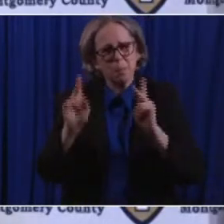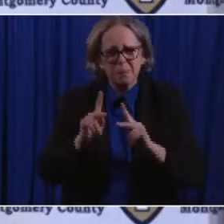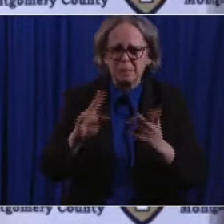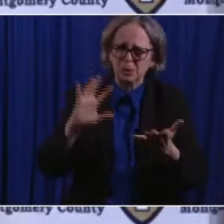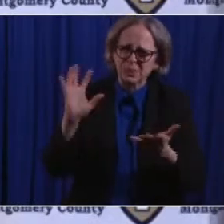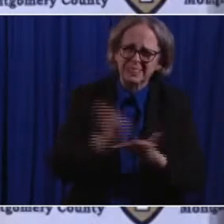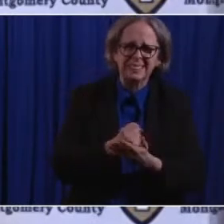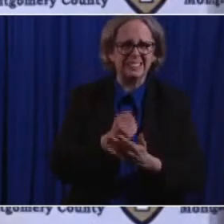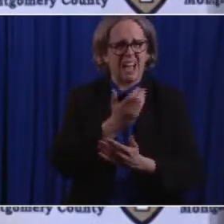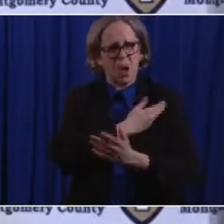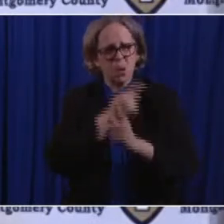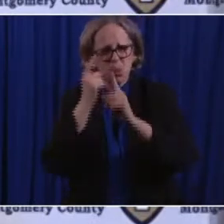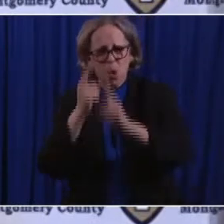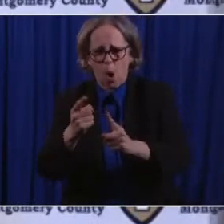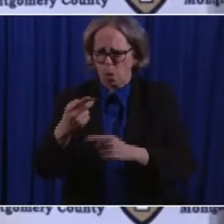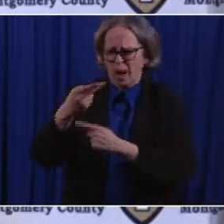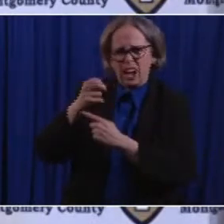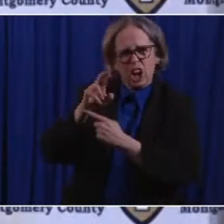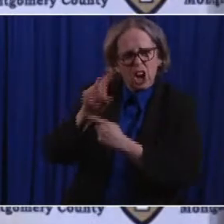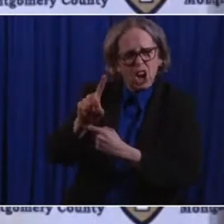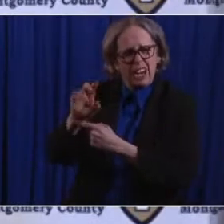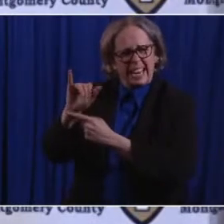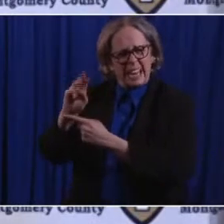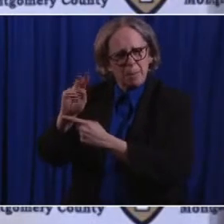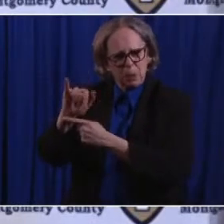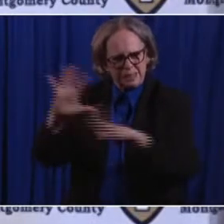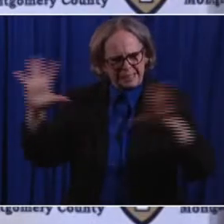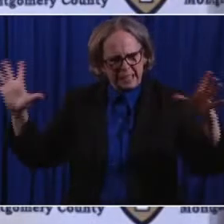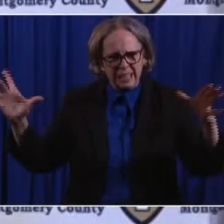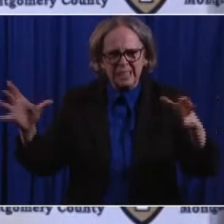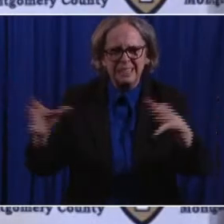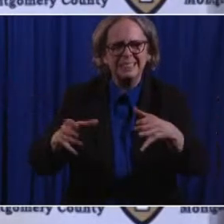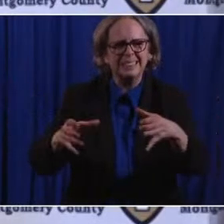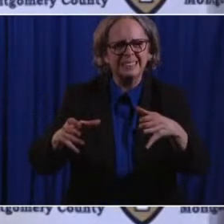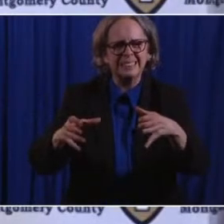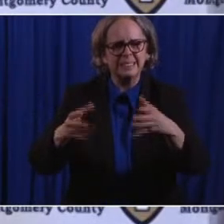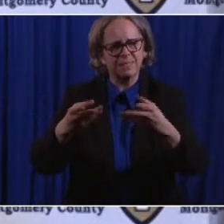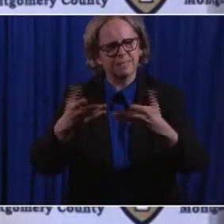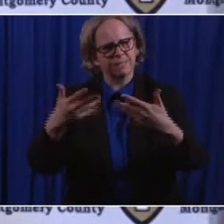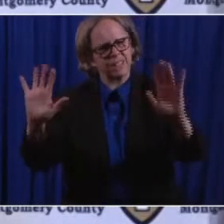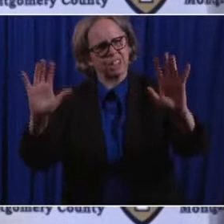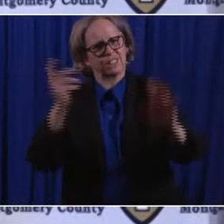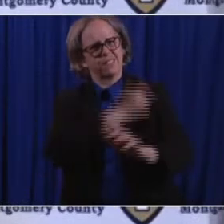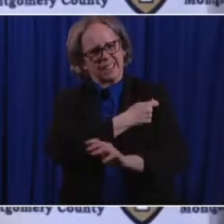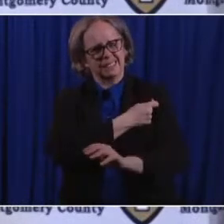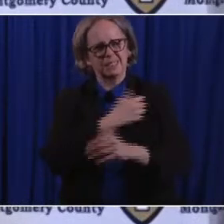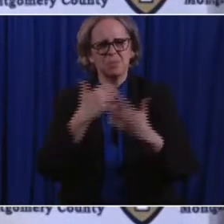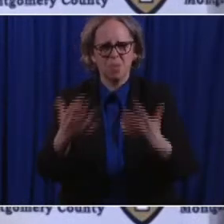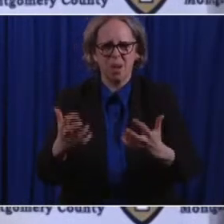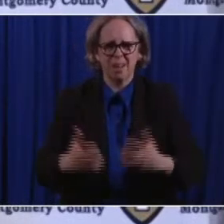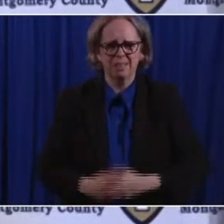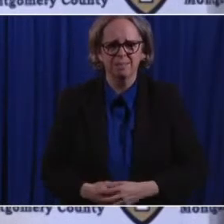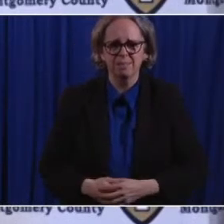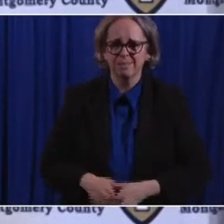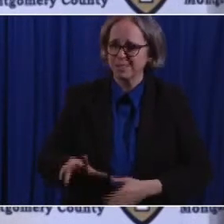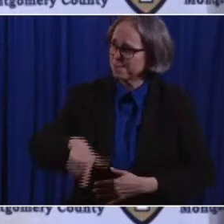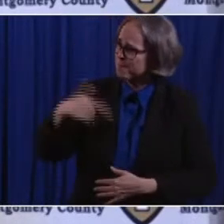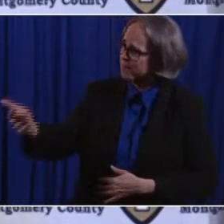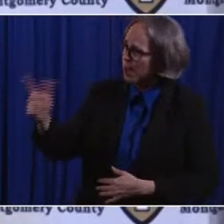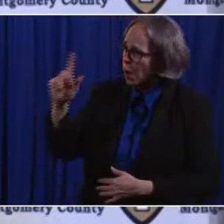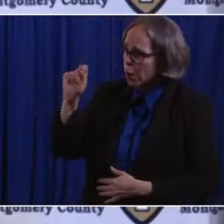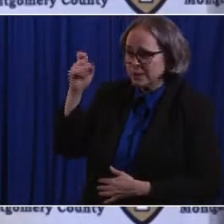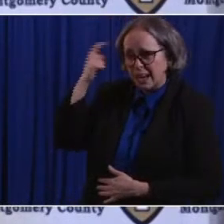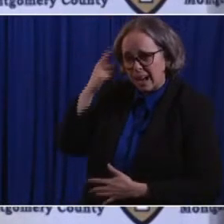the variant, get many people vaccinated as quickly as we can. Lieutenant Governor, we'll turn it over to you for a